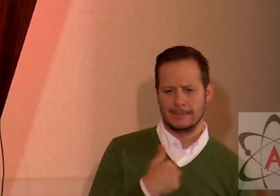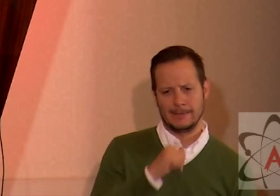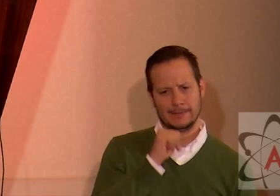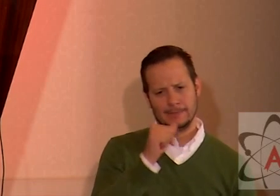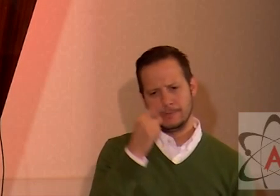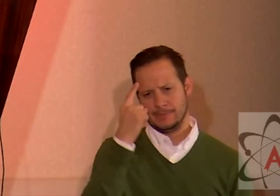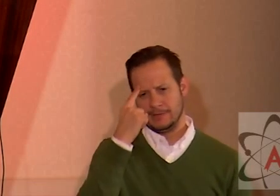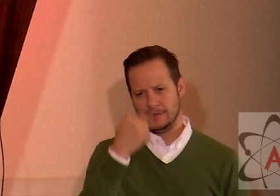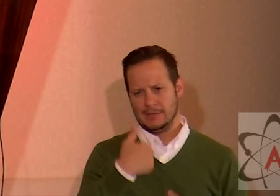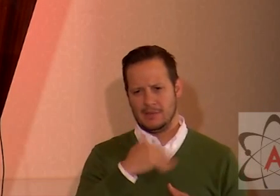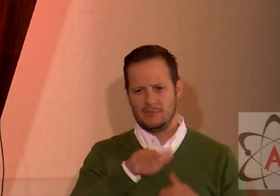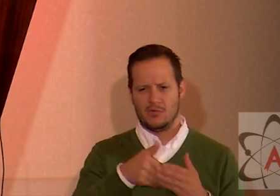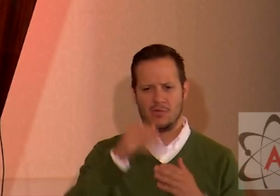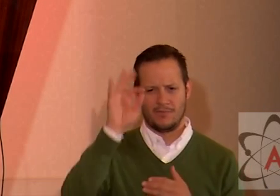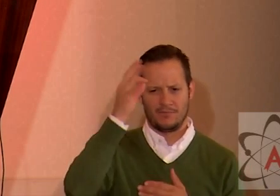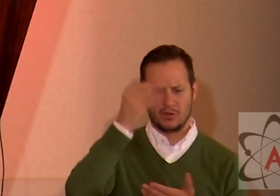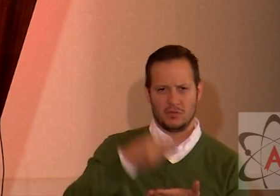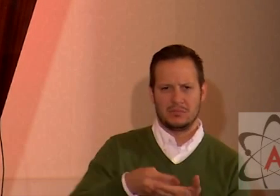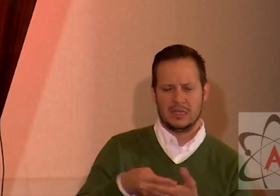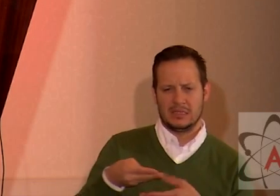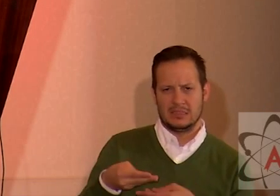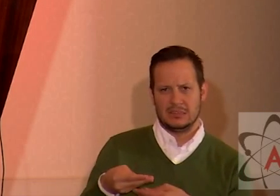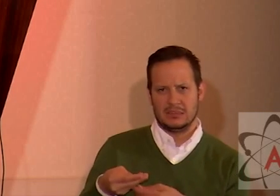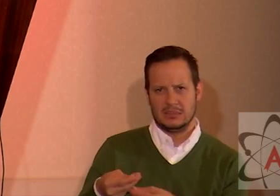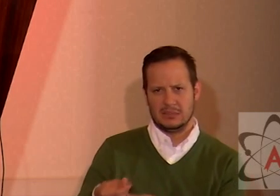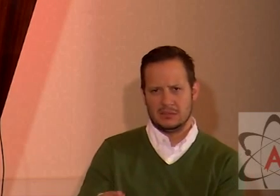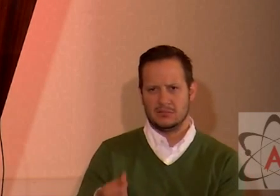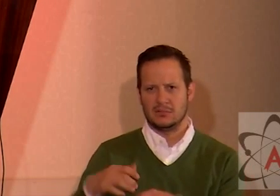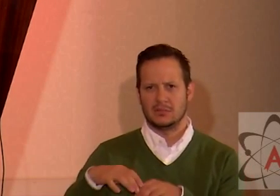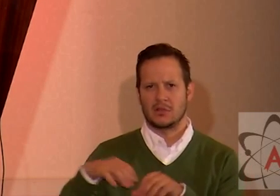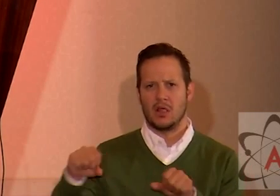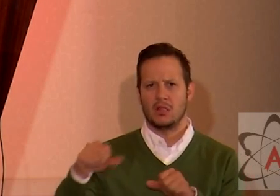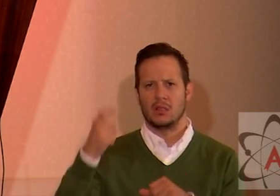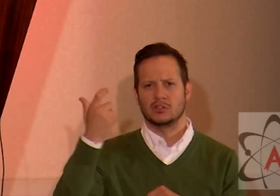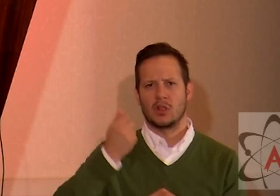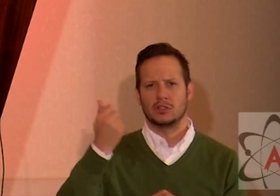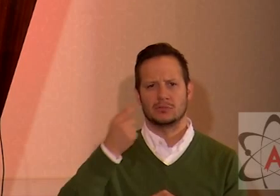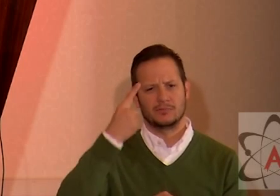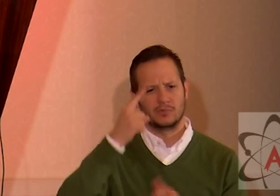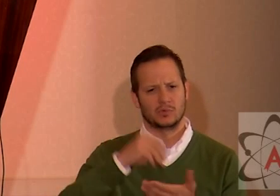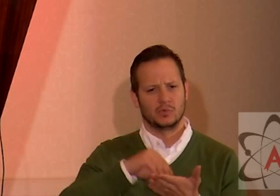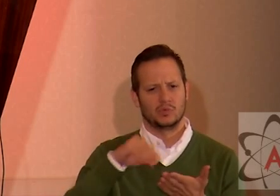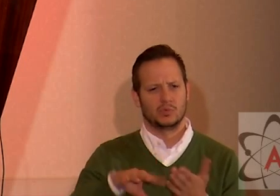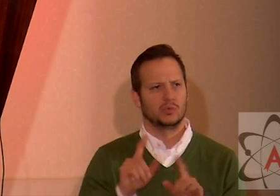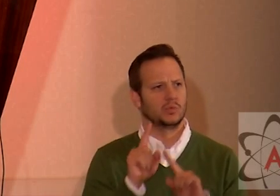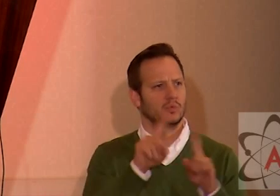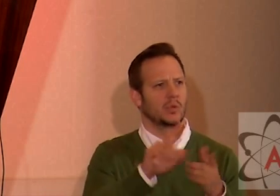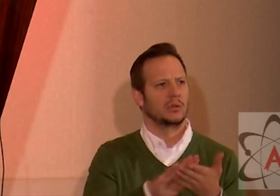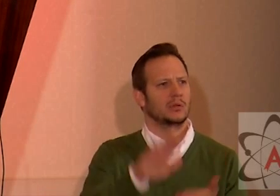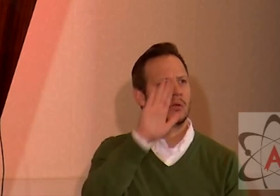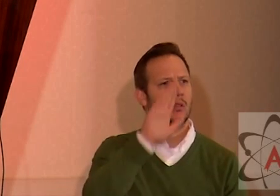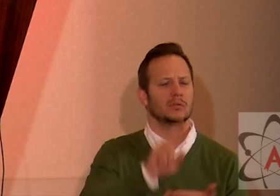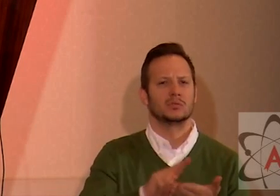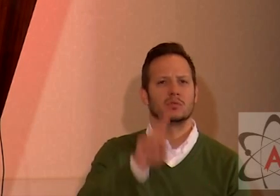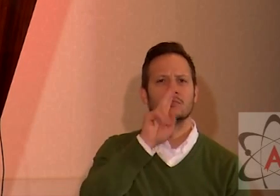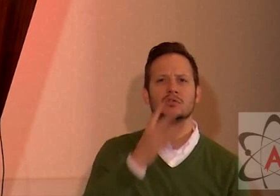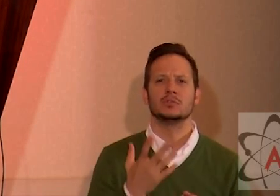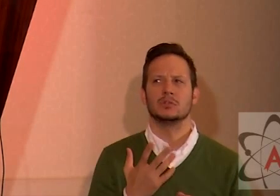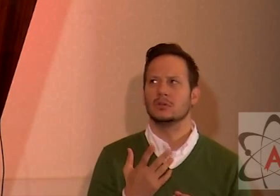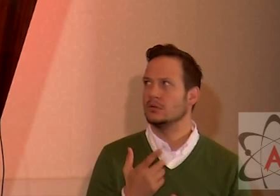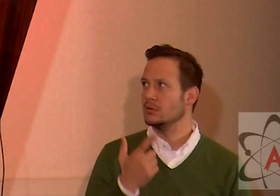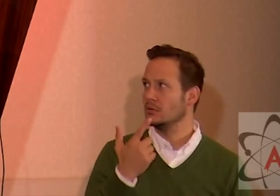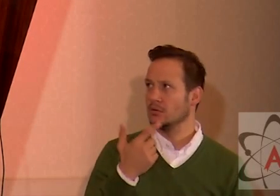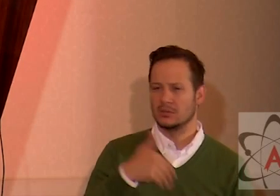to have all this federal money going to scholarships for students to go to colleges and universities, because he said you send